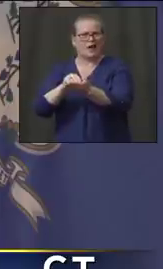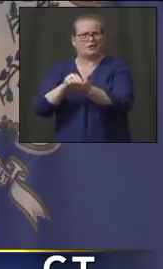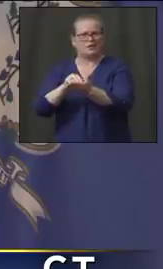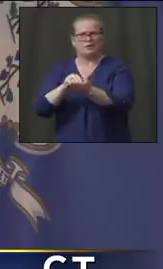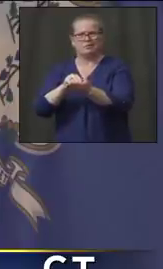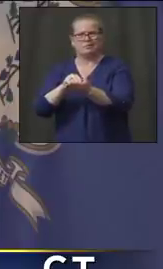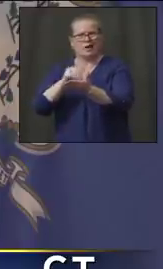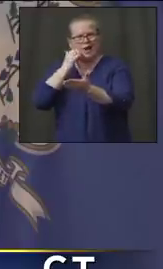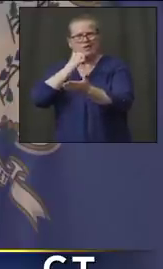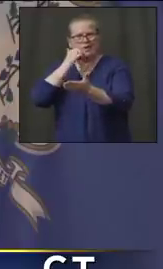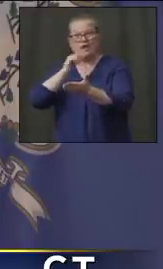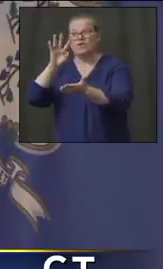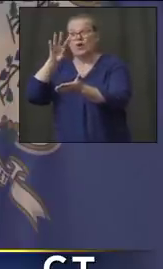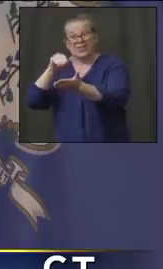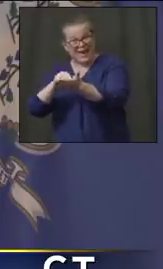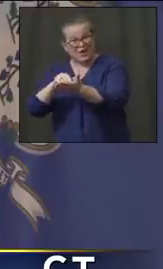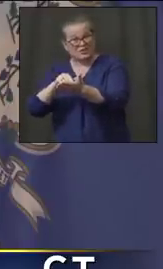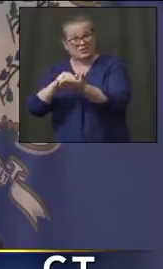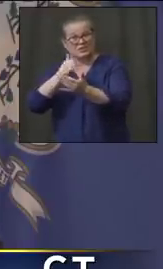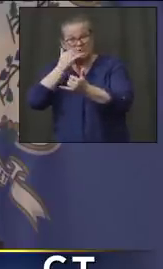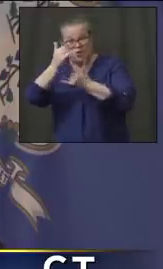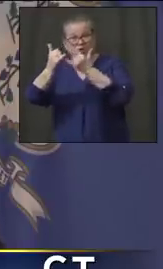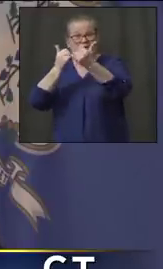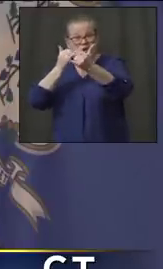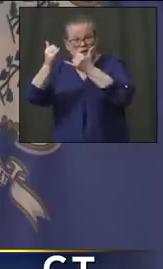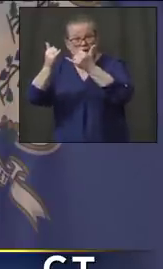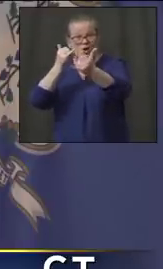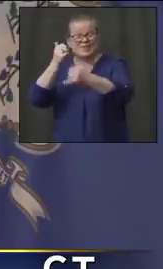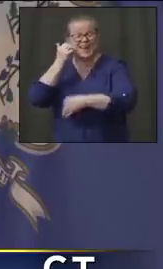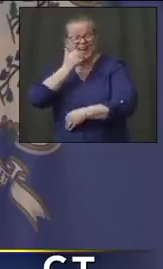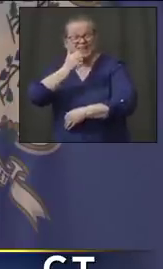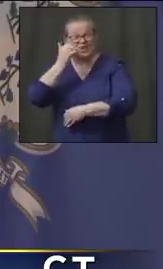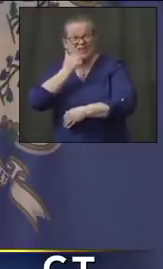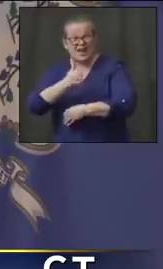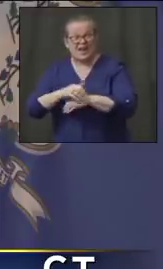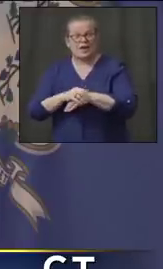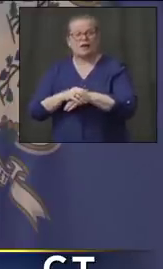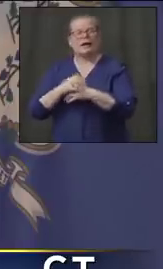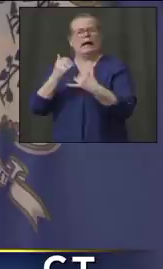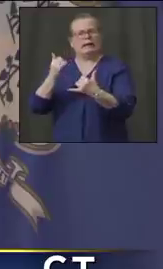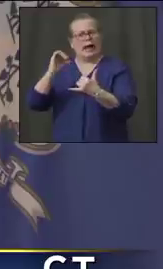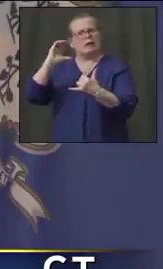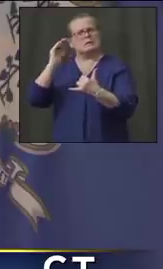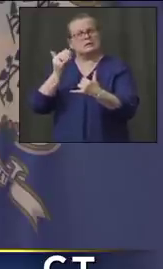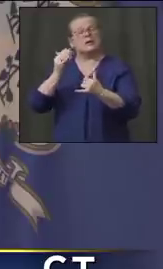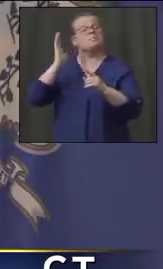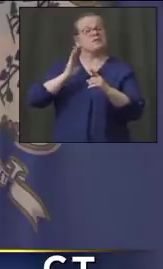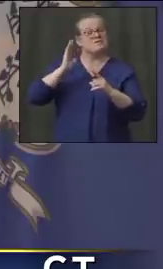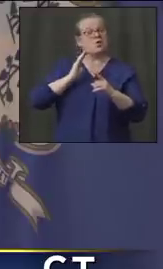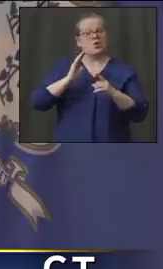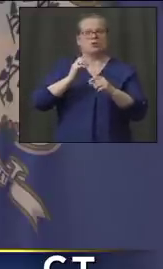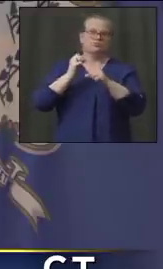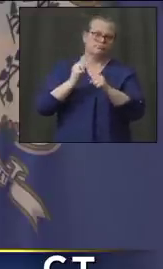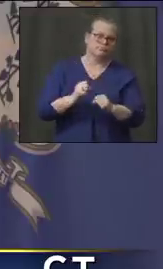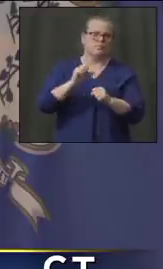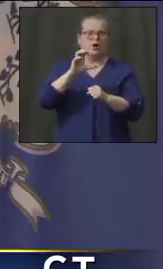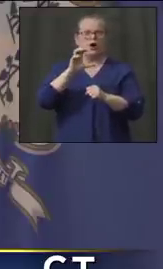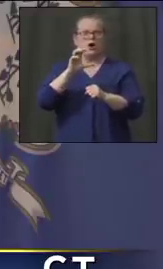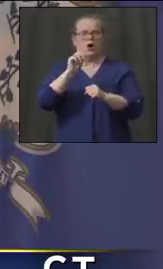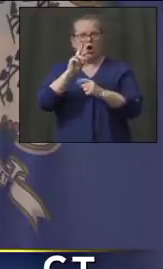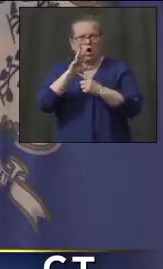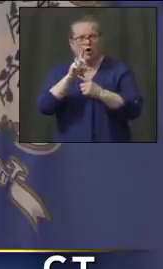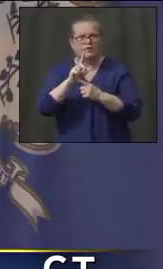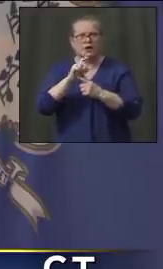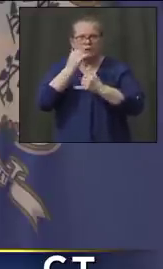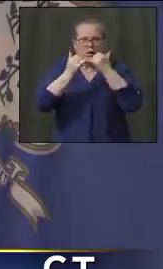COVID related, we found out today, a little more about, as you say, unemployment claims and things as regards their day-to-day lives,